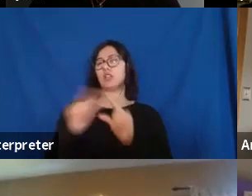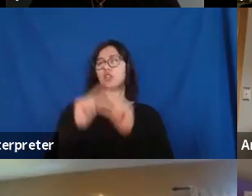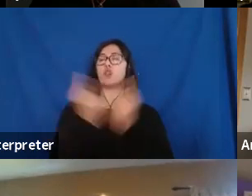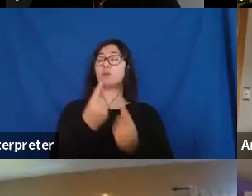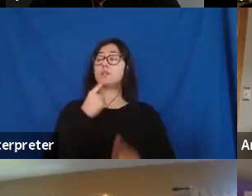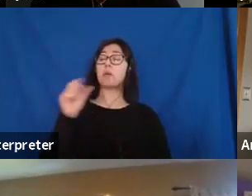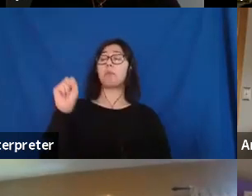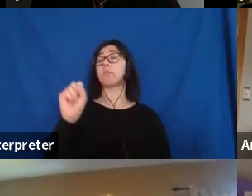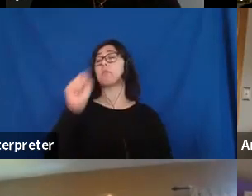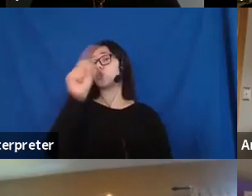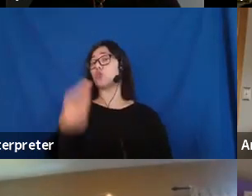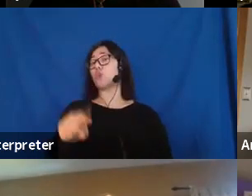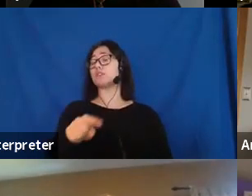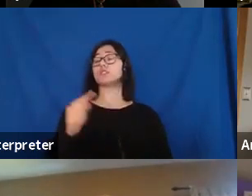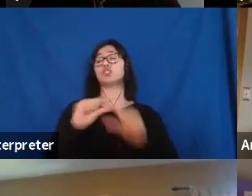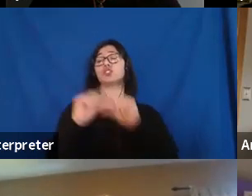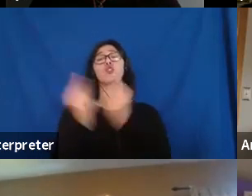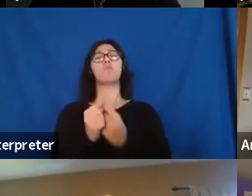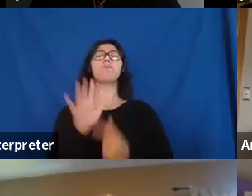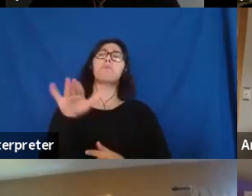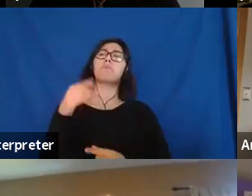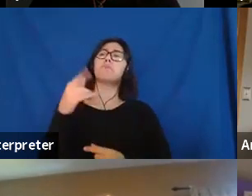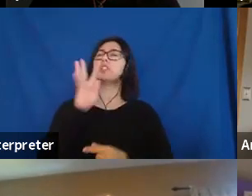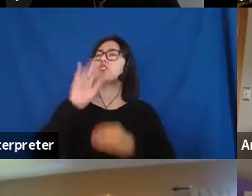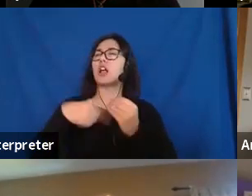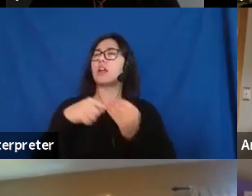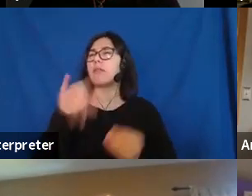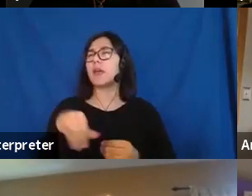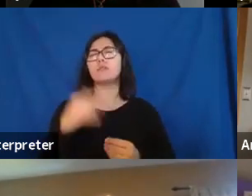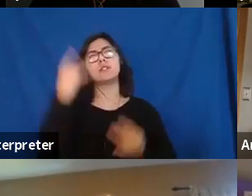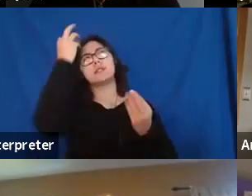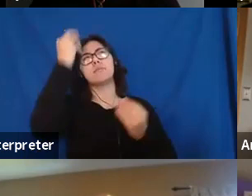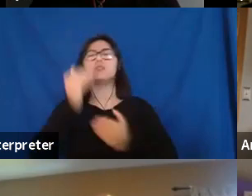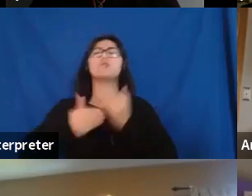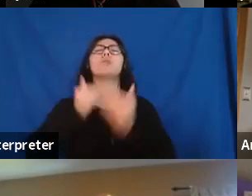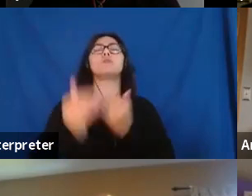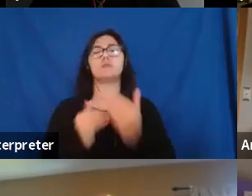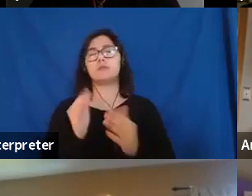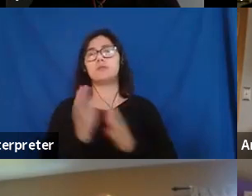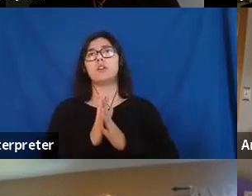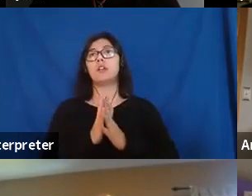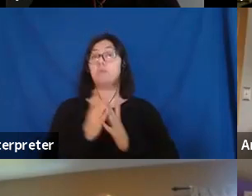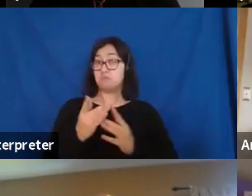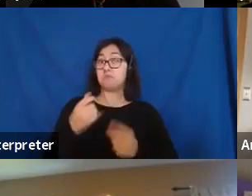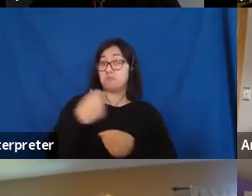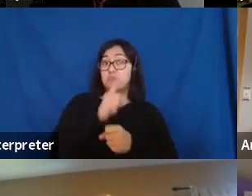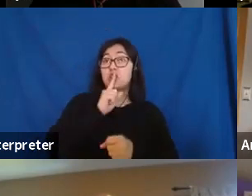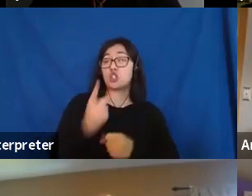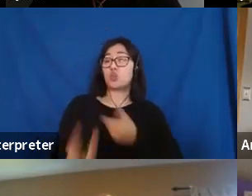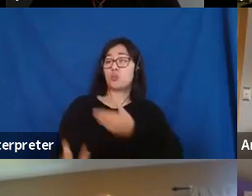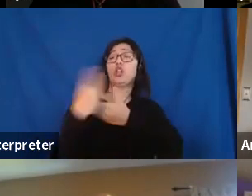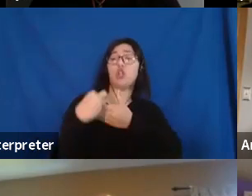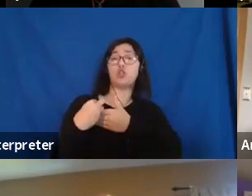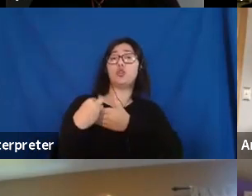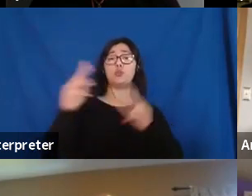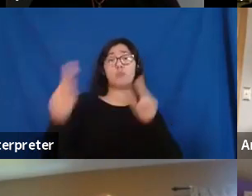okay, so let's talk about this. Let's process that and make sure that we include the minorities in the group if they